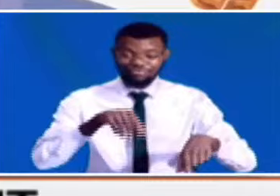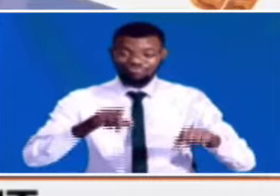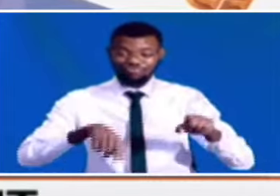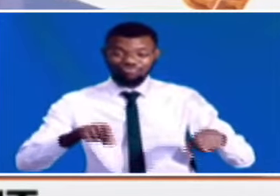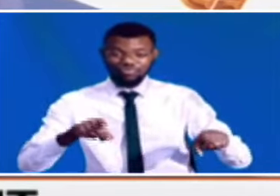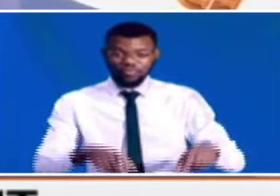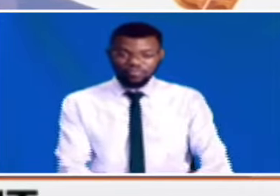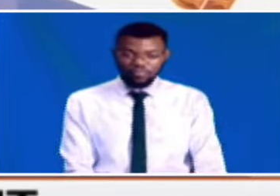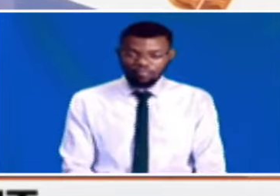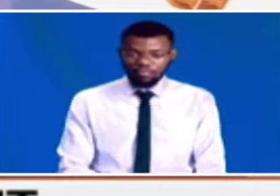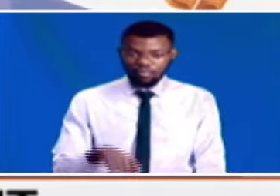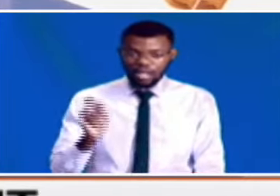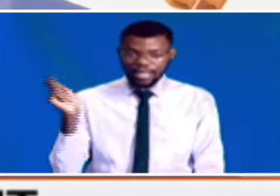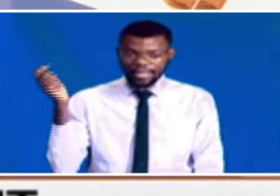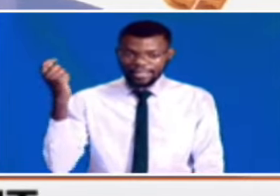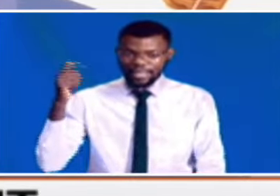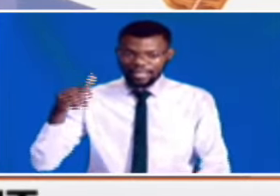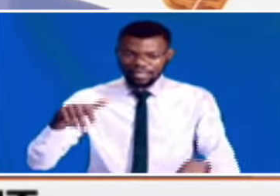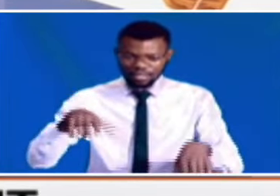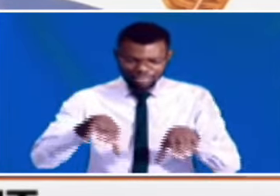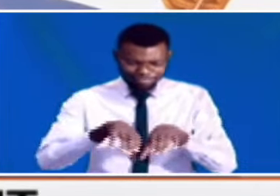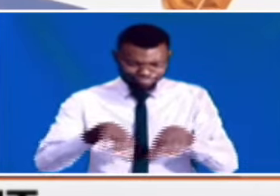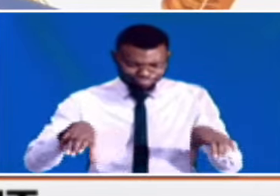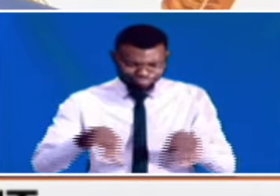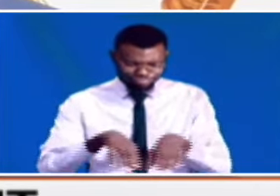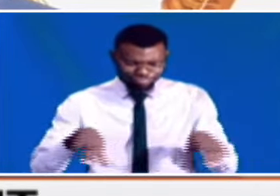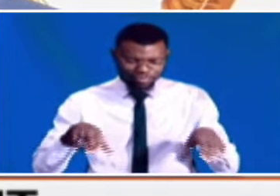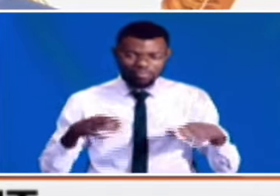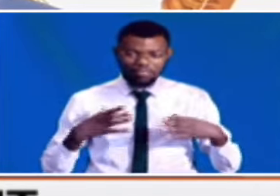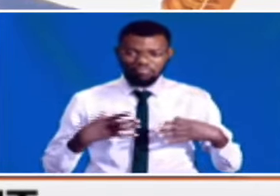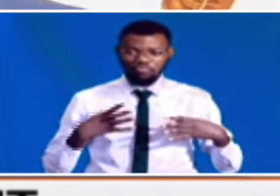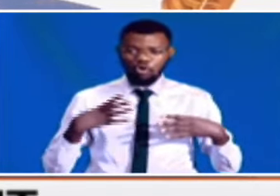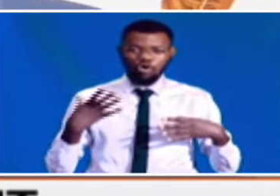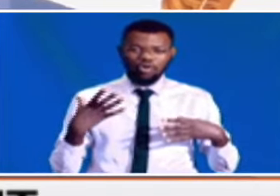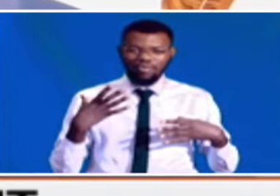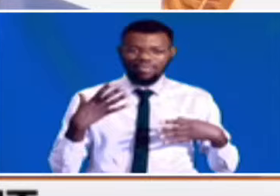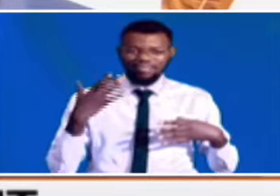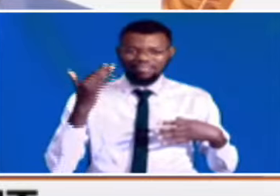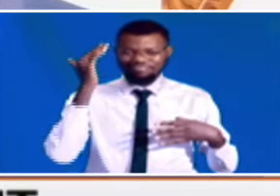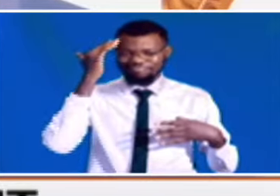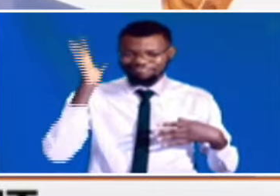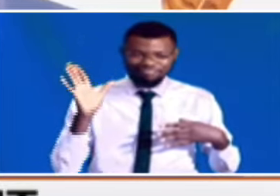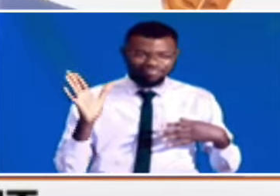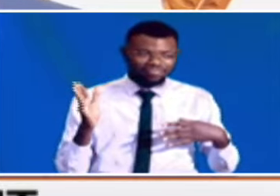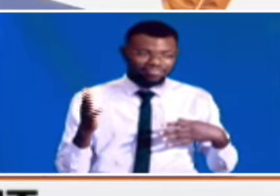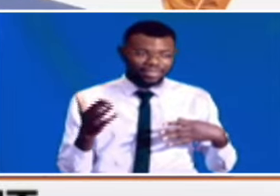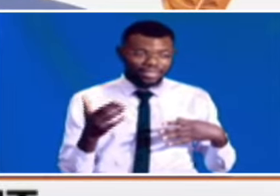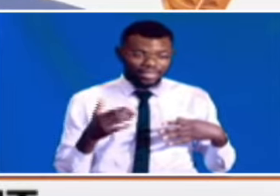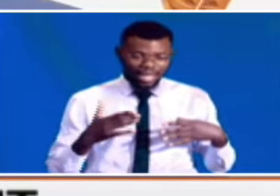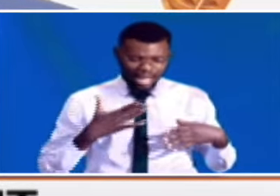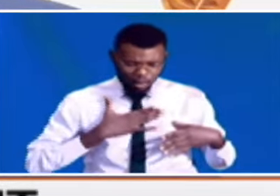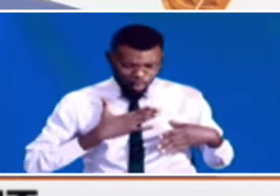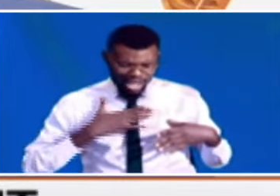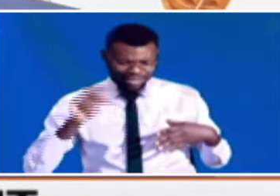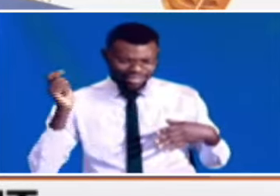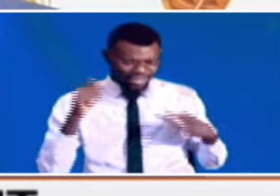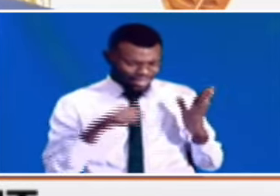not identifiable. Whatever is imported is branded Kenyan, and whatever is Kenyan is branded foreign.